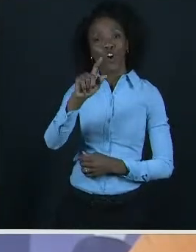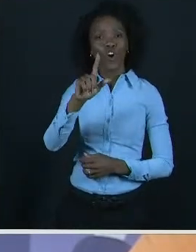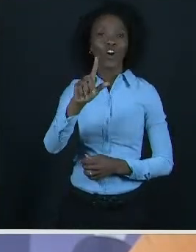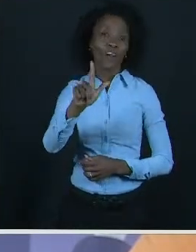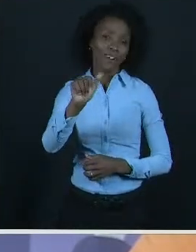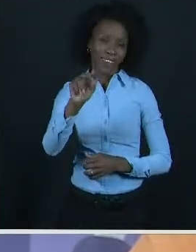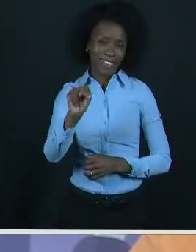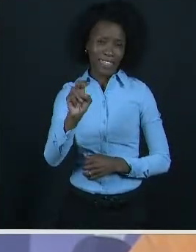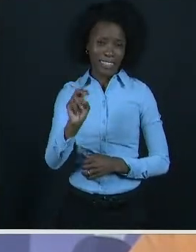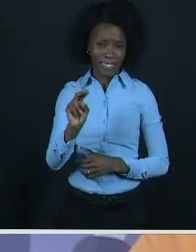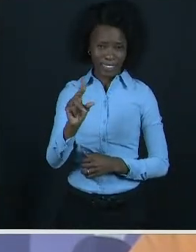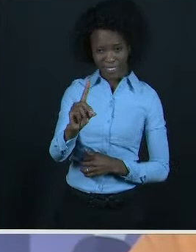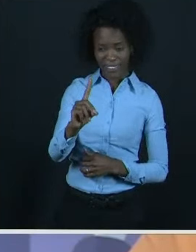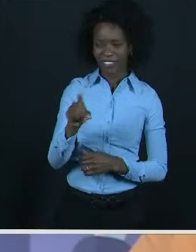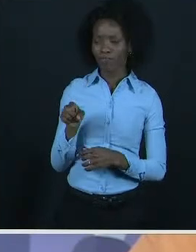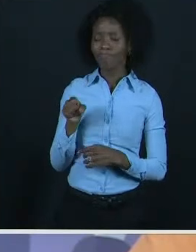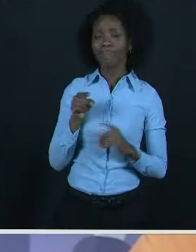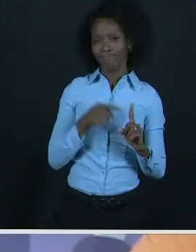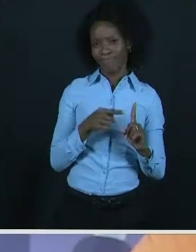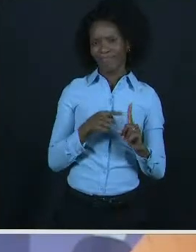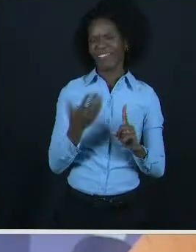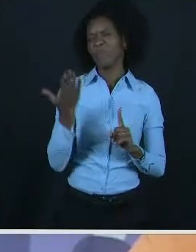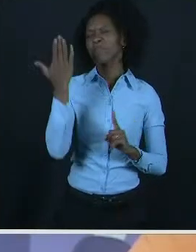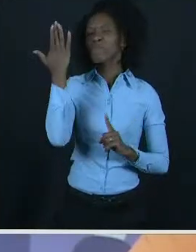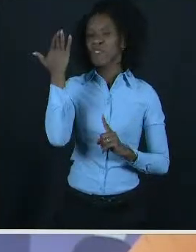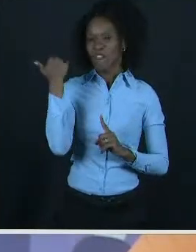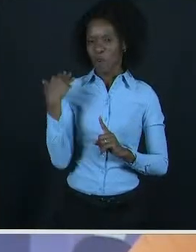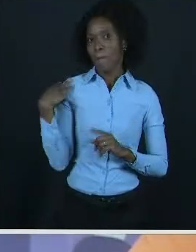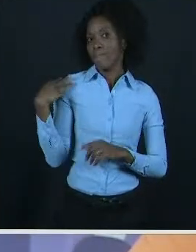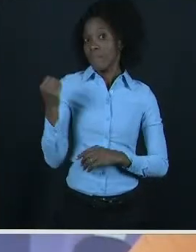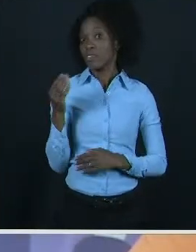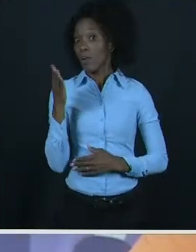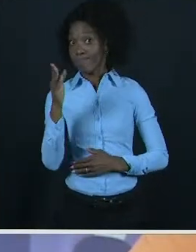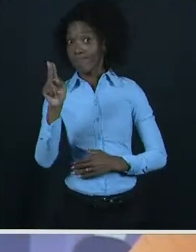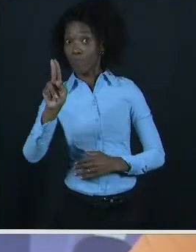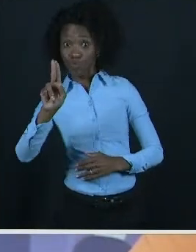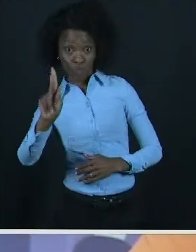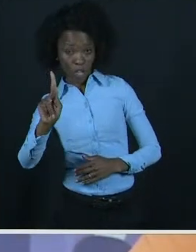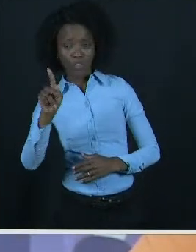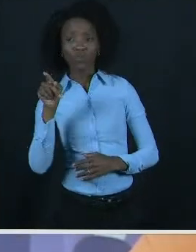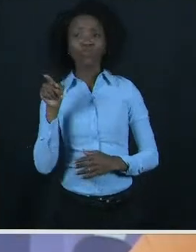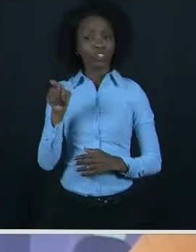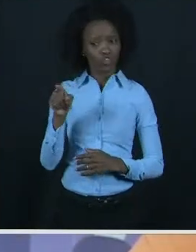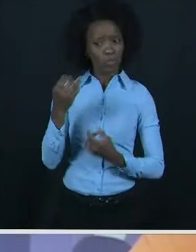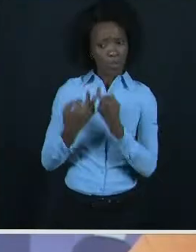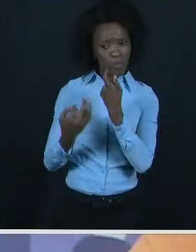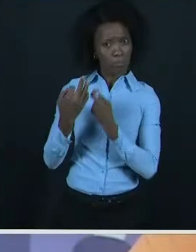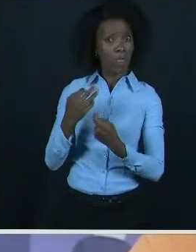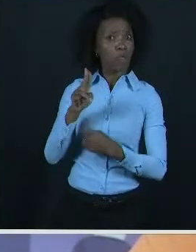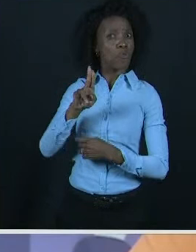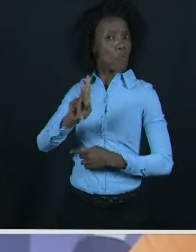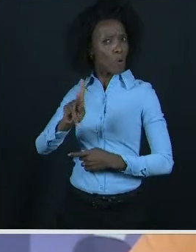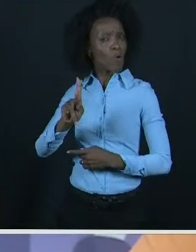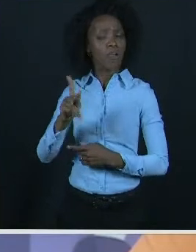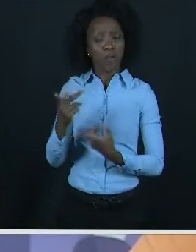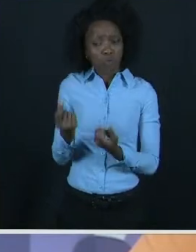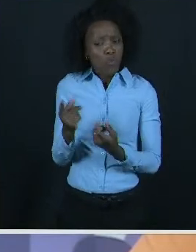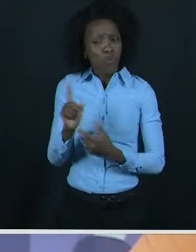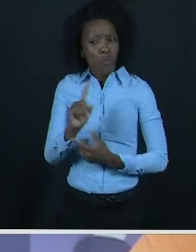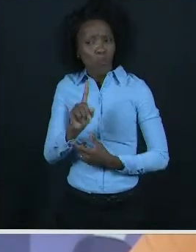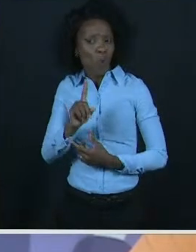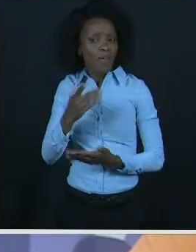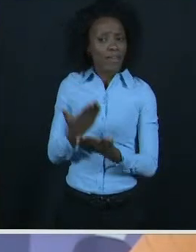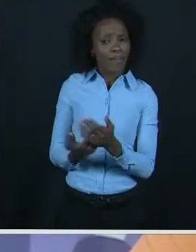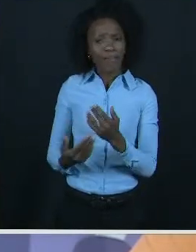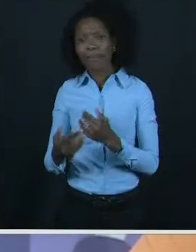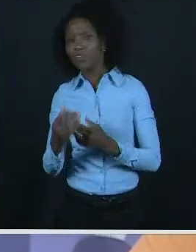was sharing her own experience in terms of what they did in the UK in dealing with gender-based